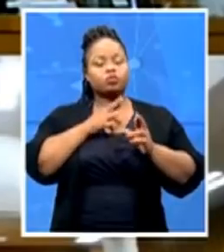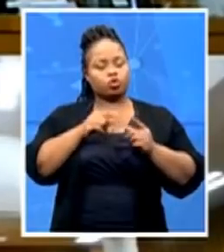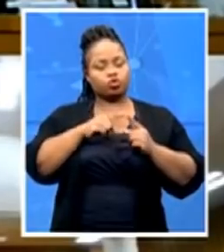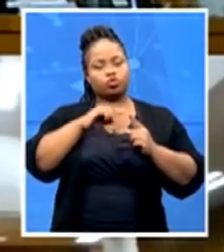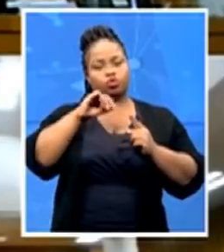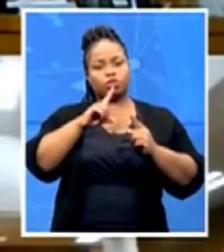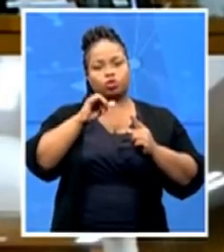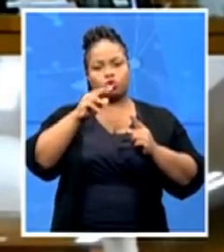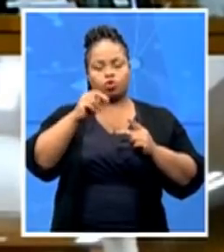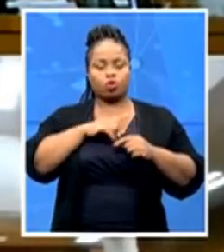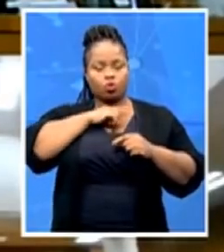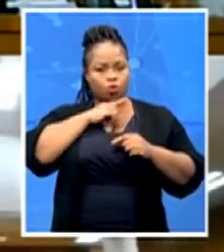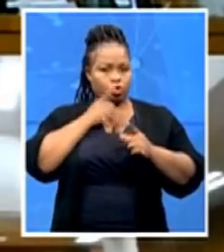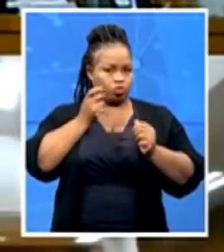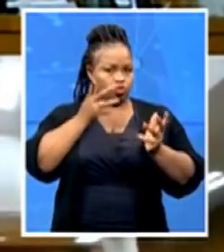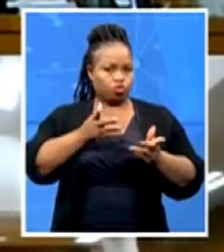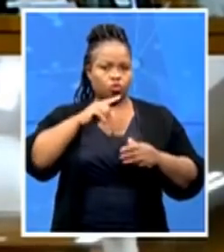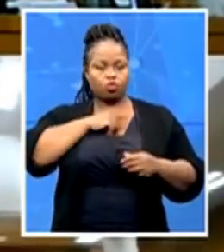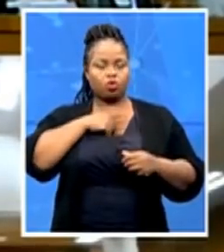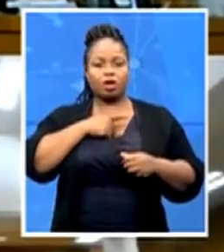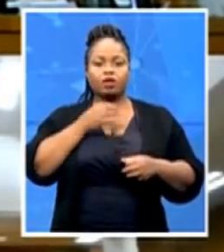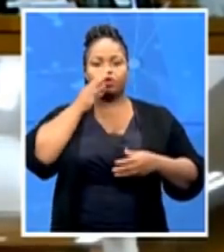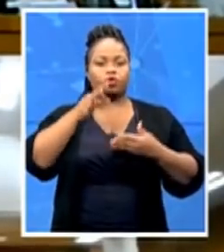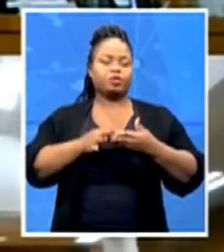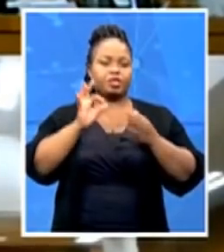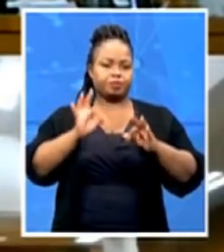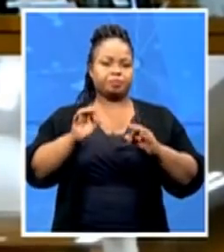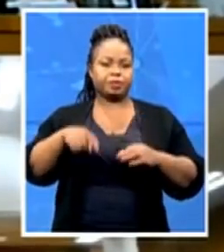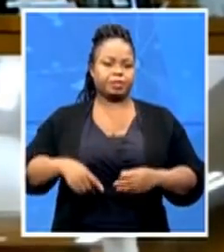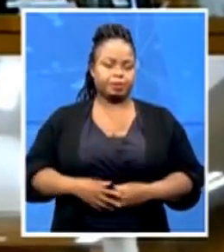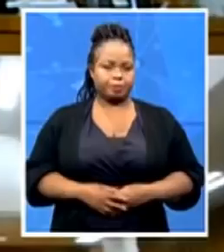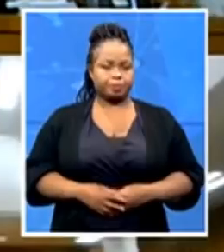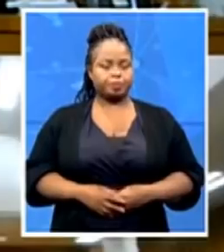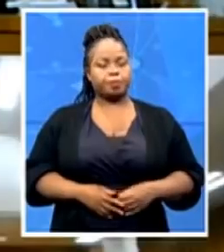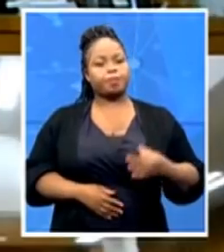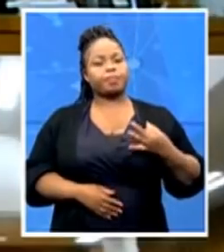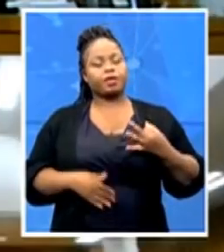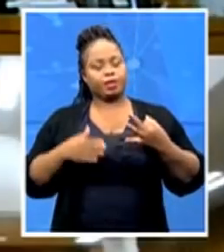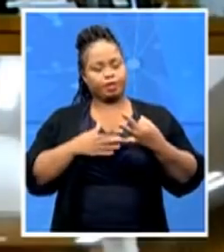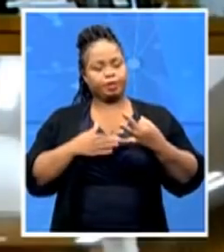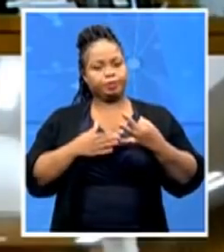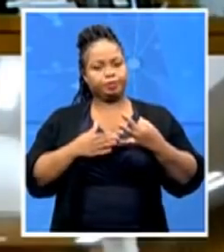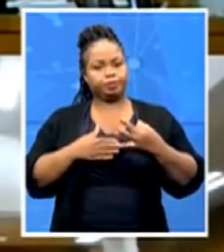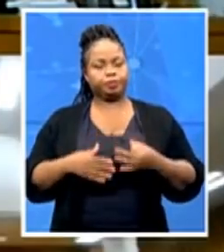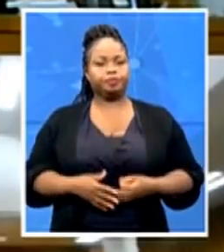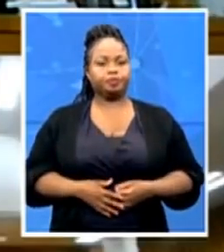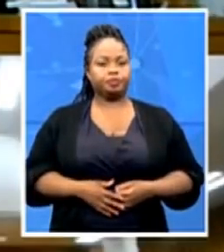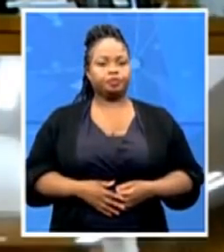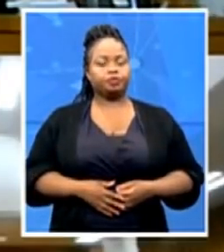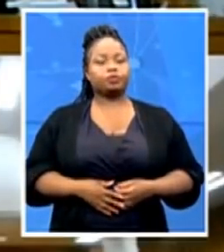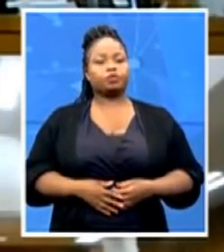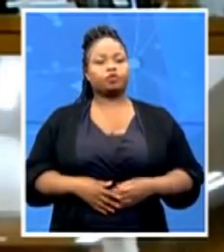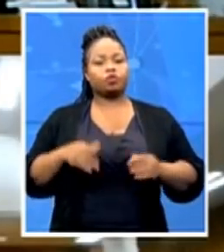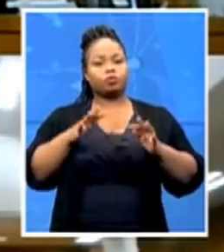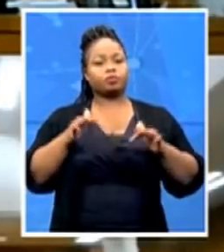reasoned recommendation is given. Thirdly, to a resolution by the Assembly in terms of 129Z that